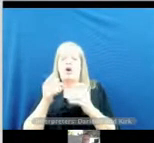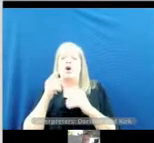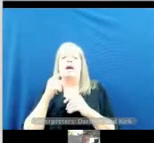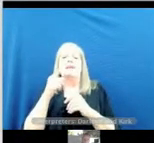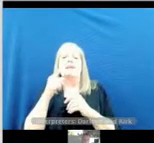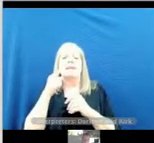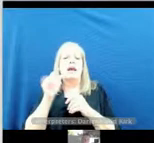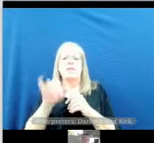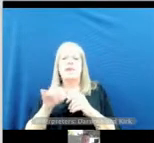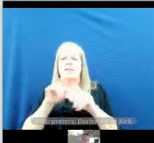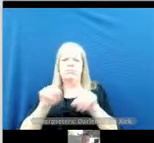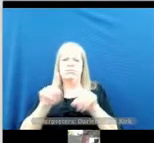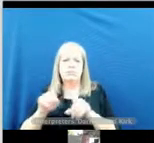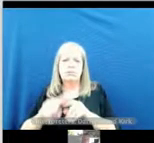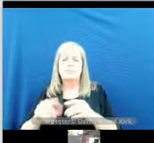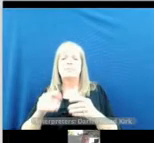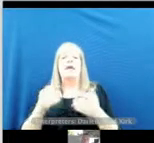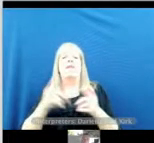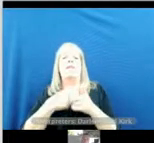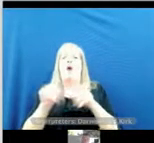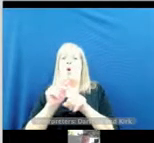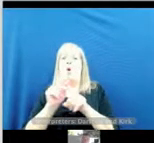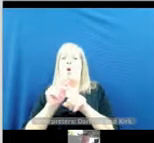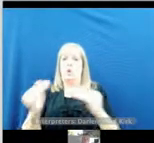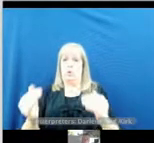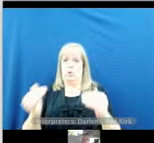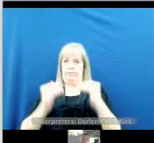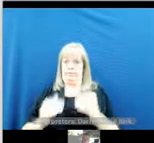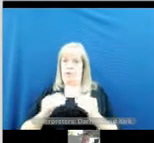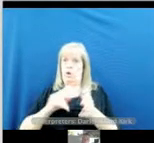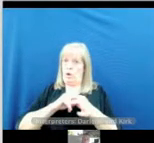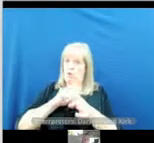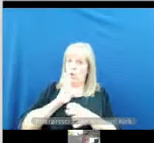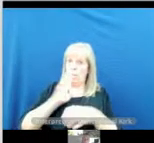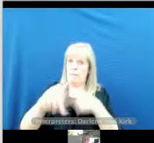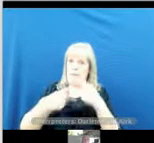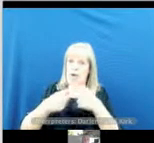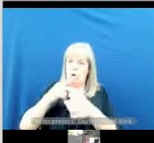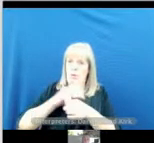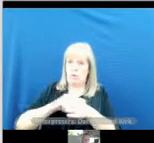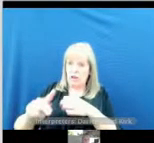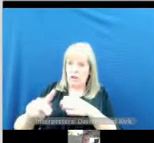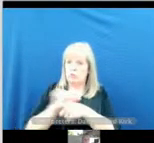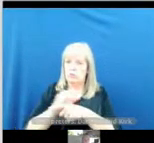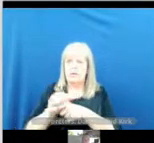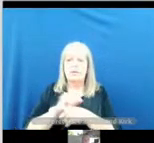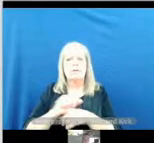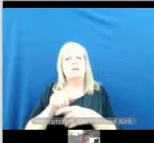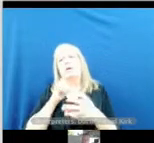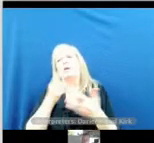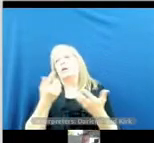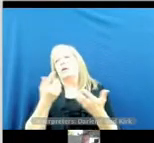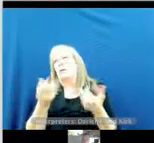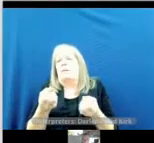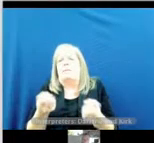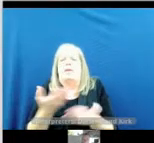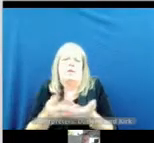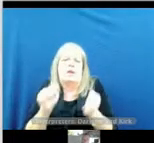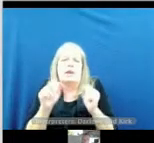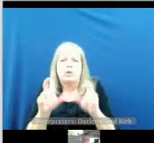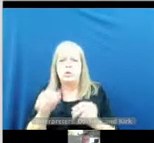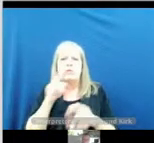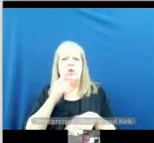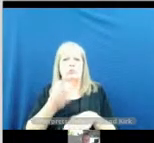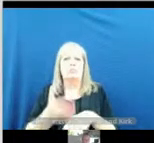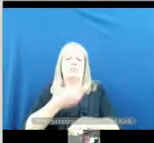terms of professional training, there are so many ways that you can enhance your own knowledge base now just by staying in your